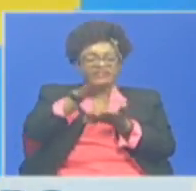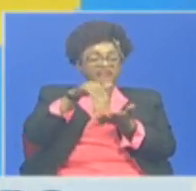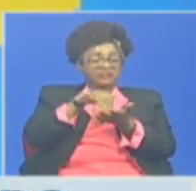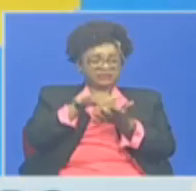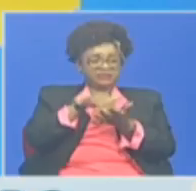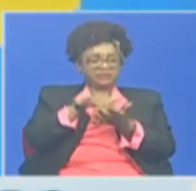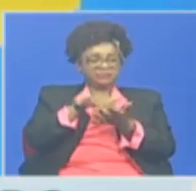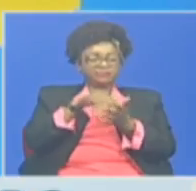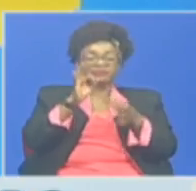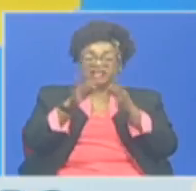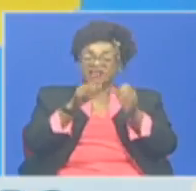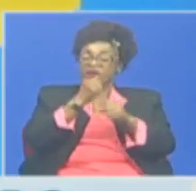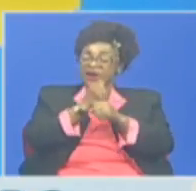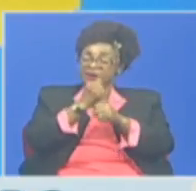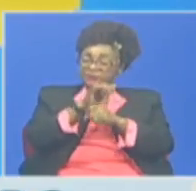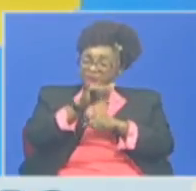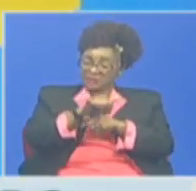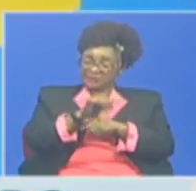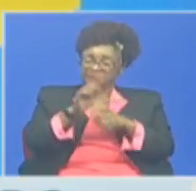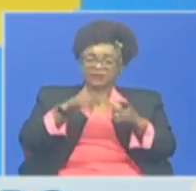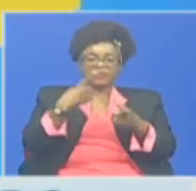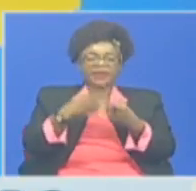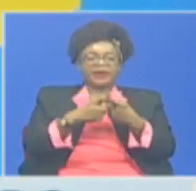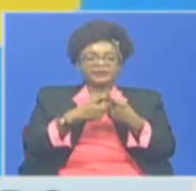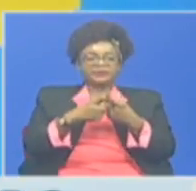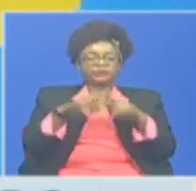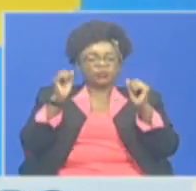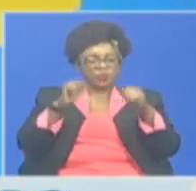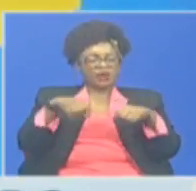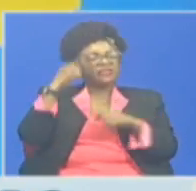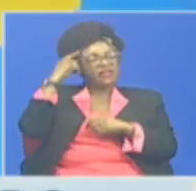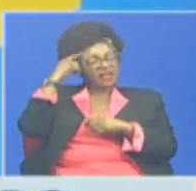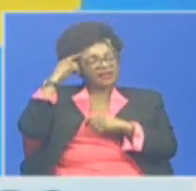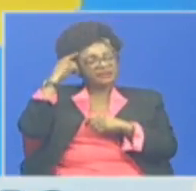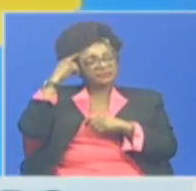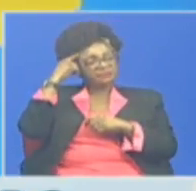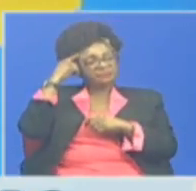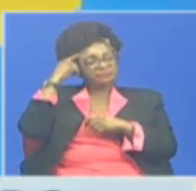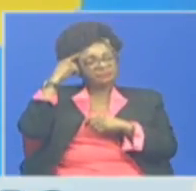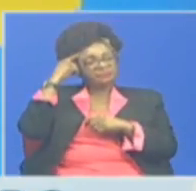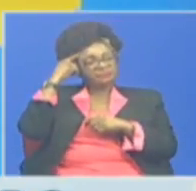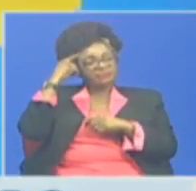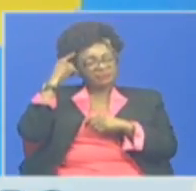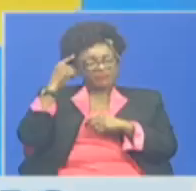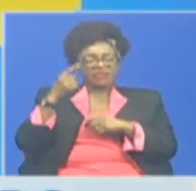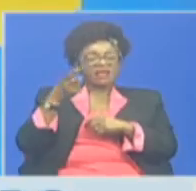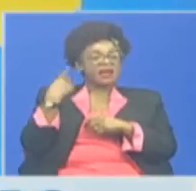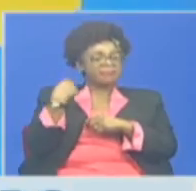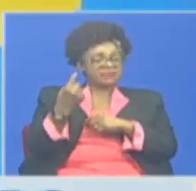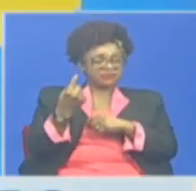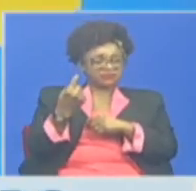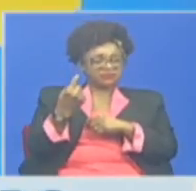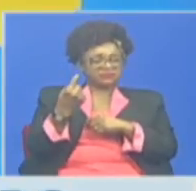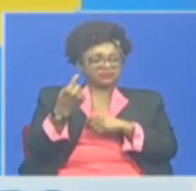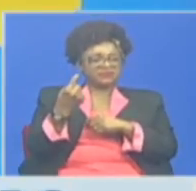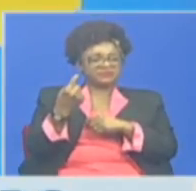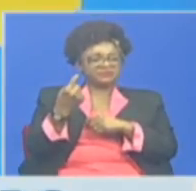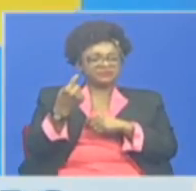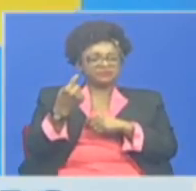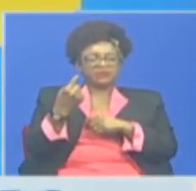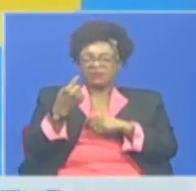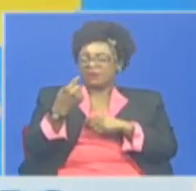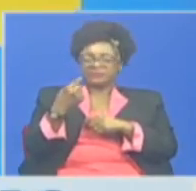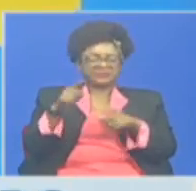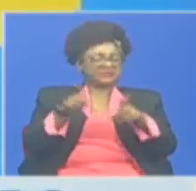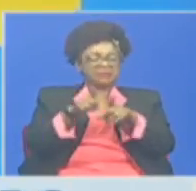If we do that, then we have a projection where then the growth in the numbers will not be the growth that we have seen